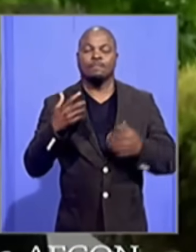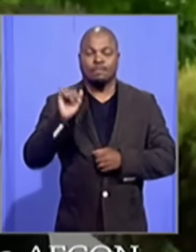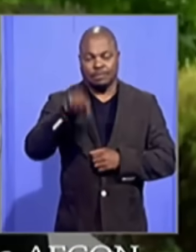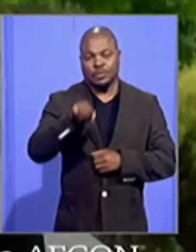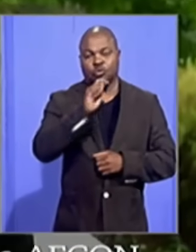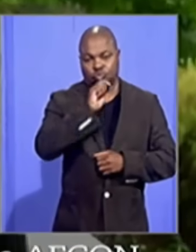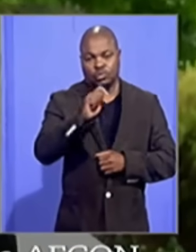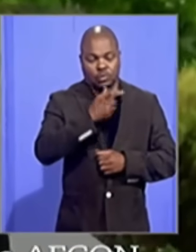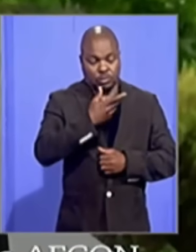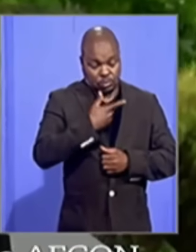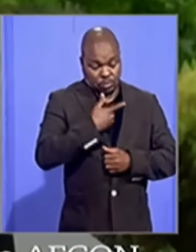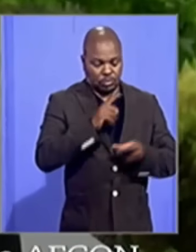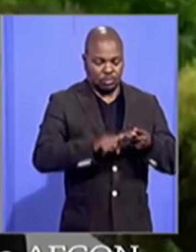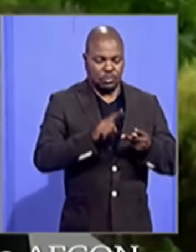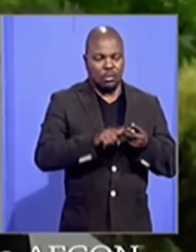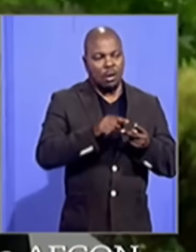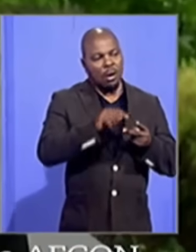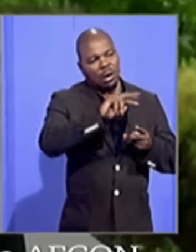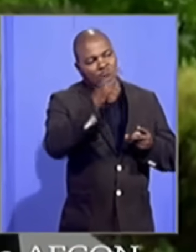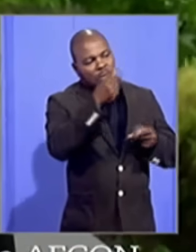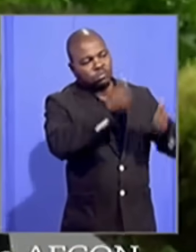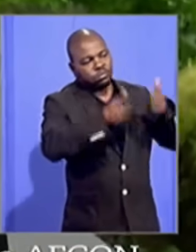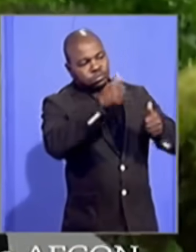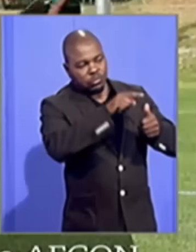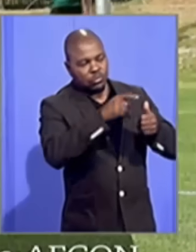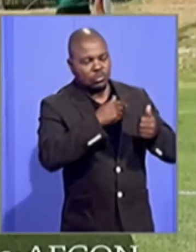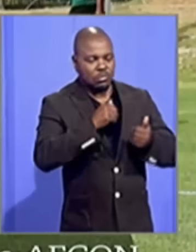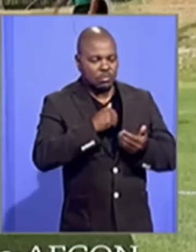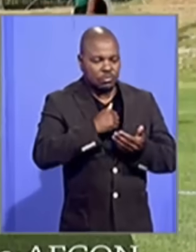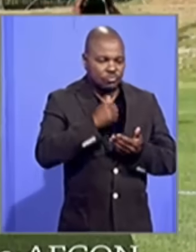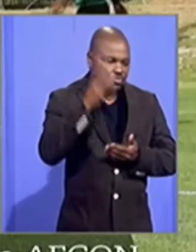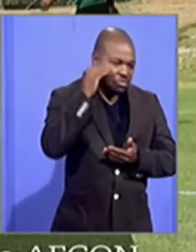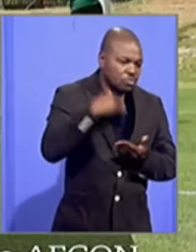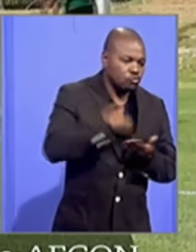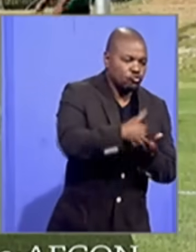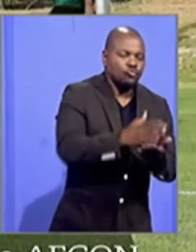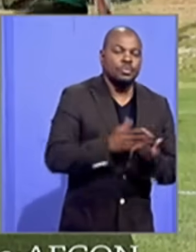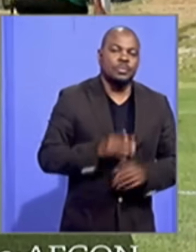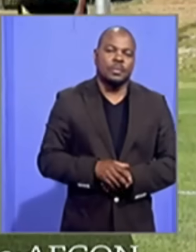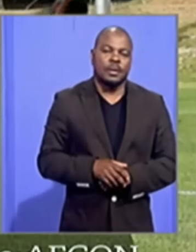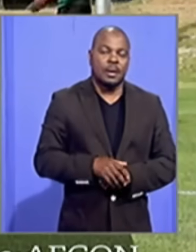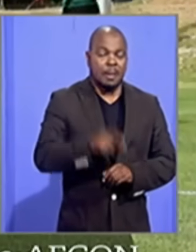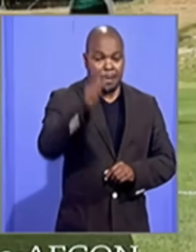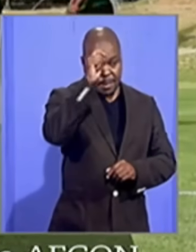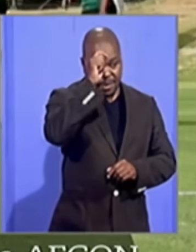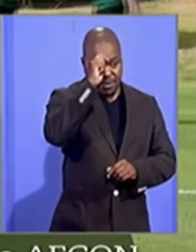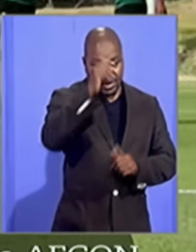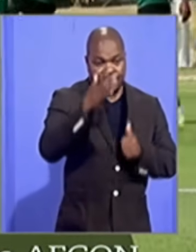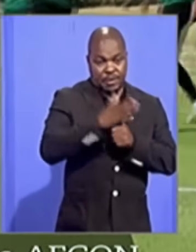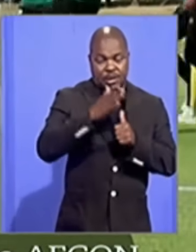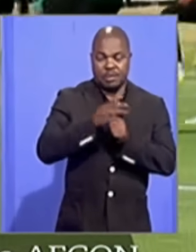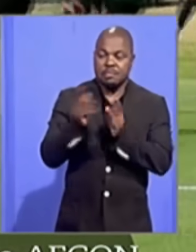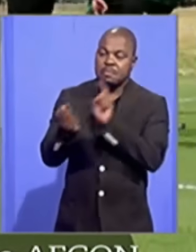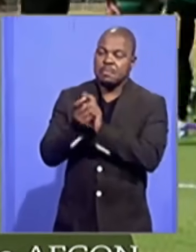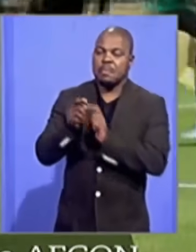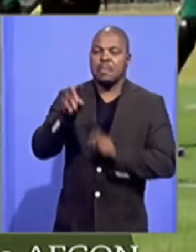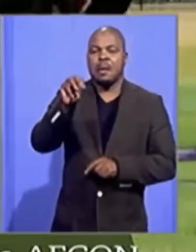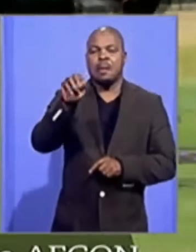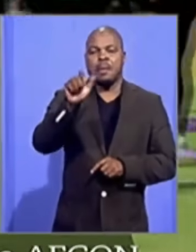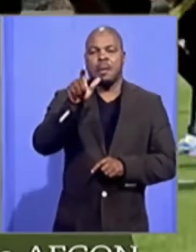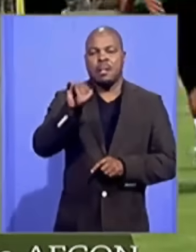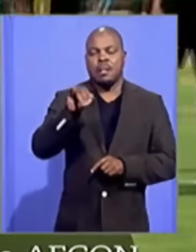where myself and other senior players will just share our experiences. Bafana Bafana tla bapala papadi yona ya pele ya tournament e kgatlhang le Mali ka tsatsi